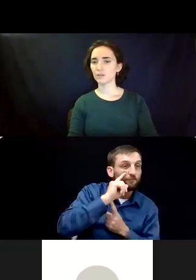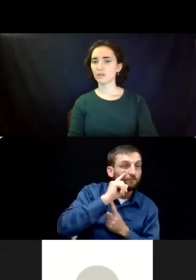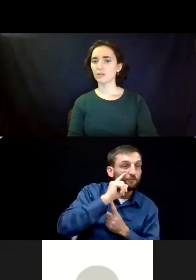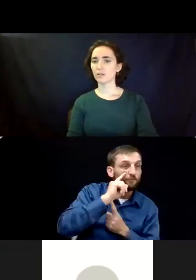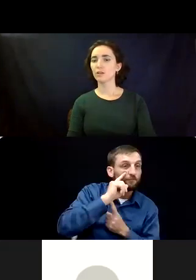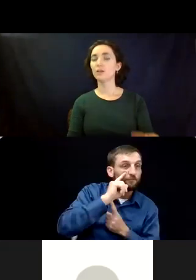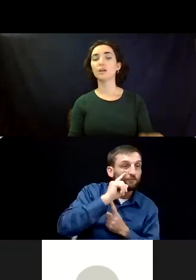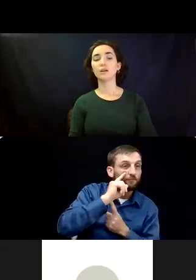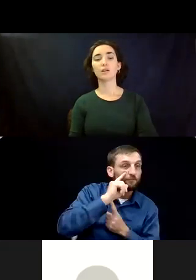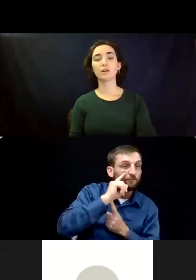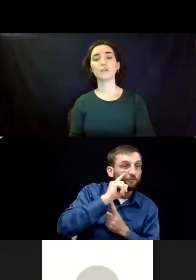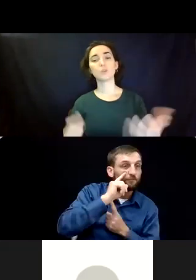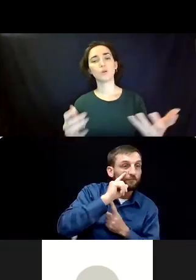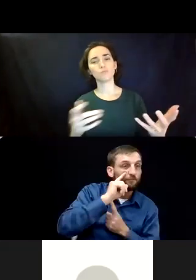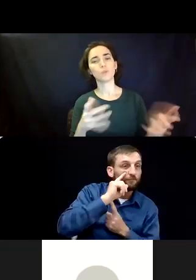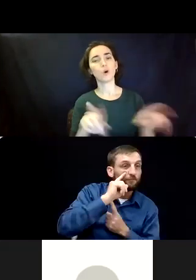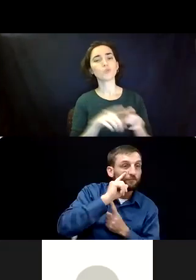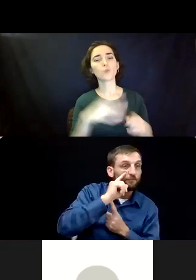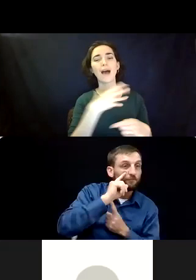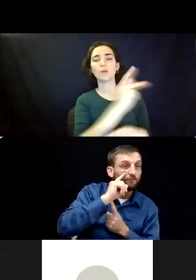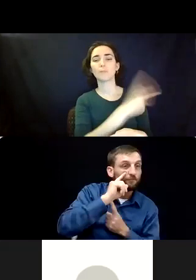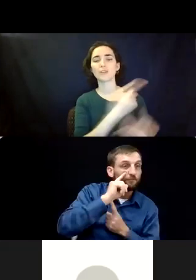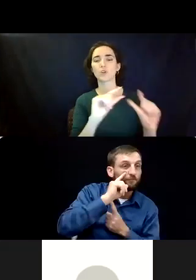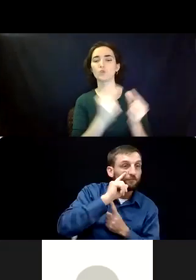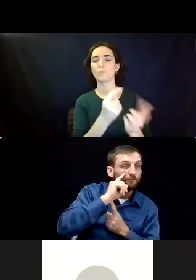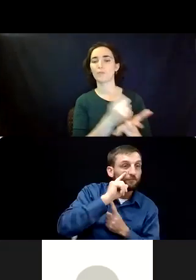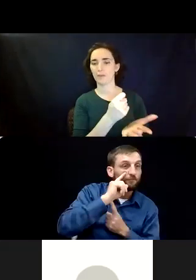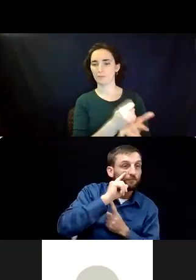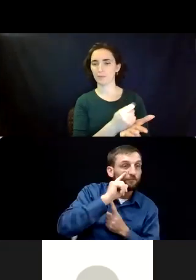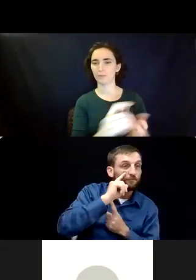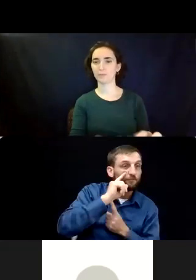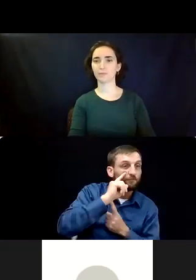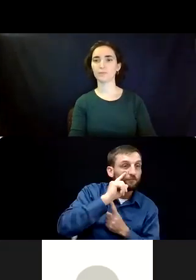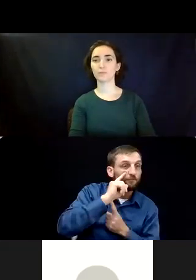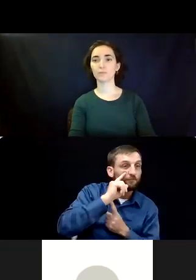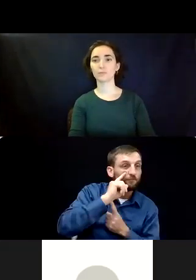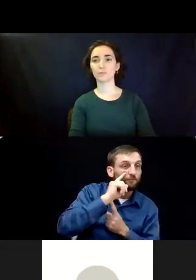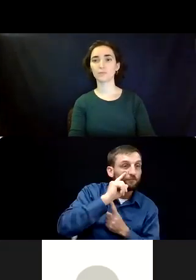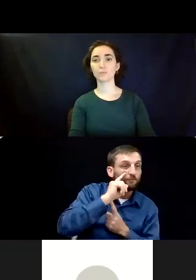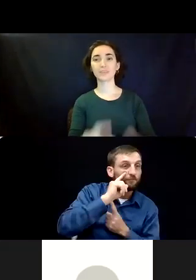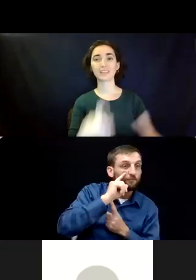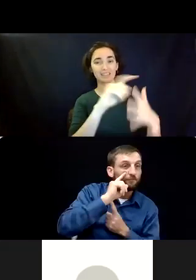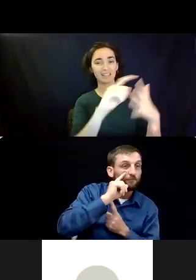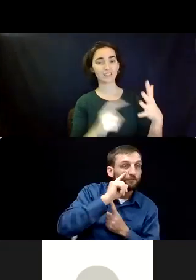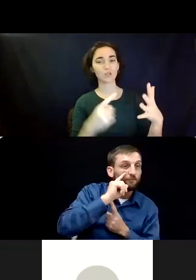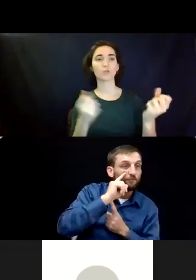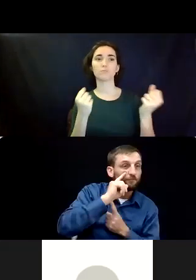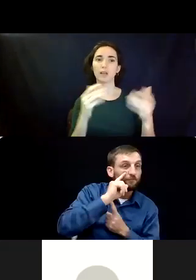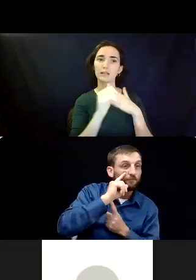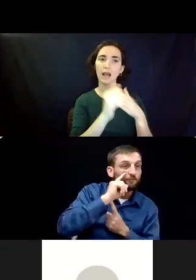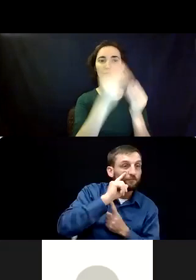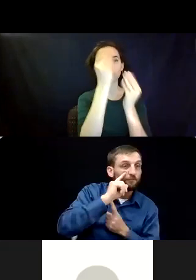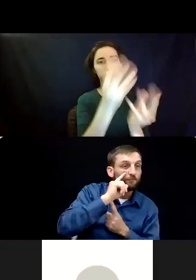therapy. Distributed a lot of guidance around these types of things, specifically for